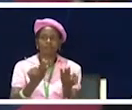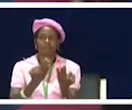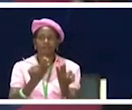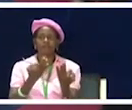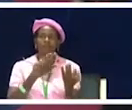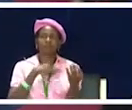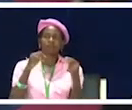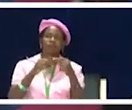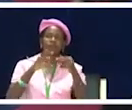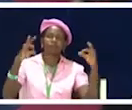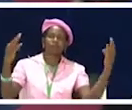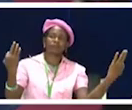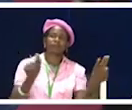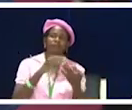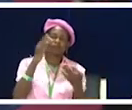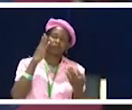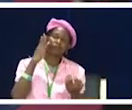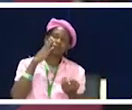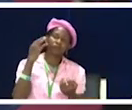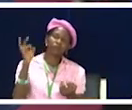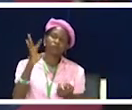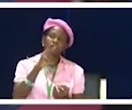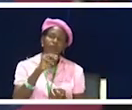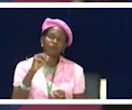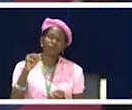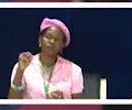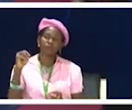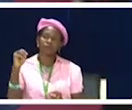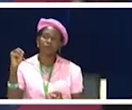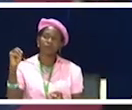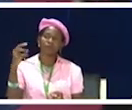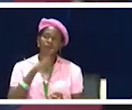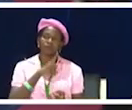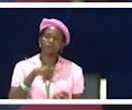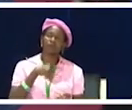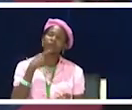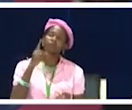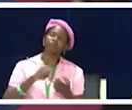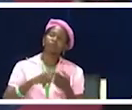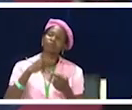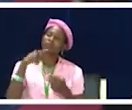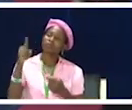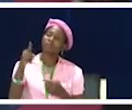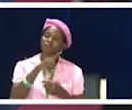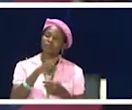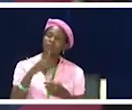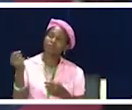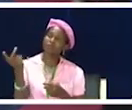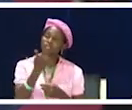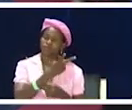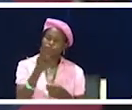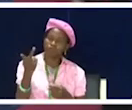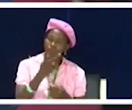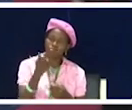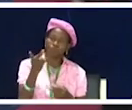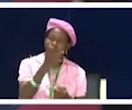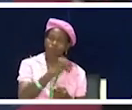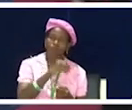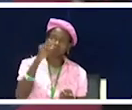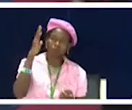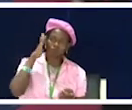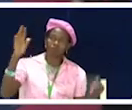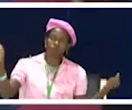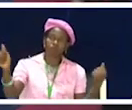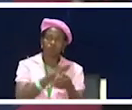and the family is aware of them. Now, the Lord asked me to tell you, the two of them will